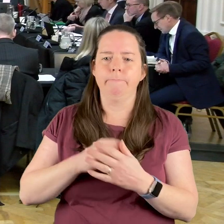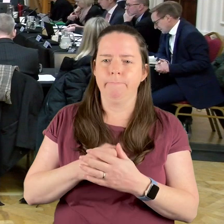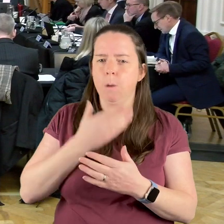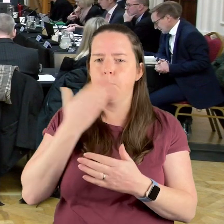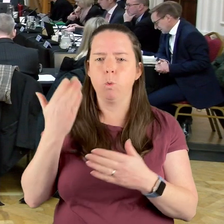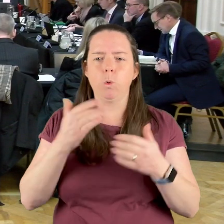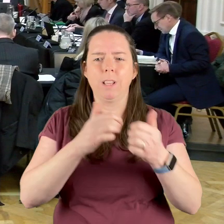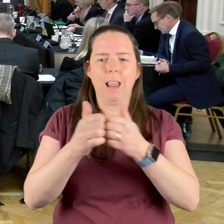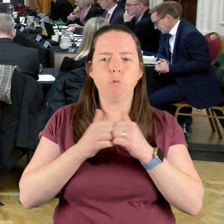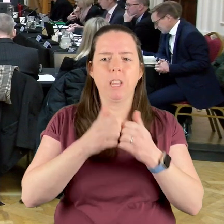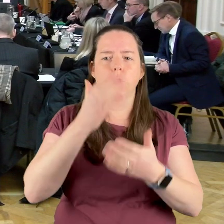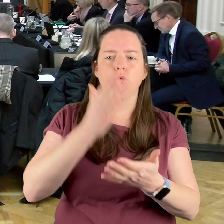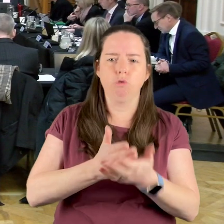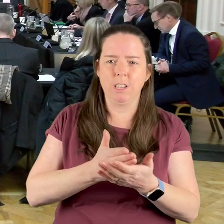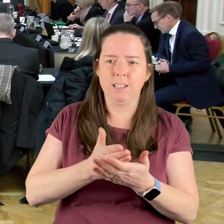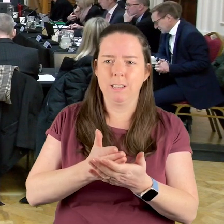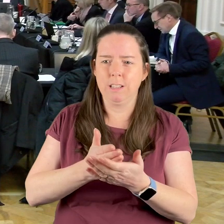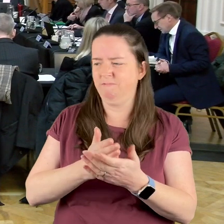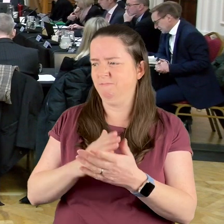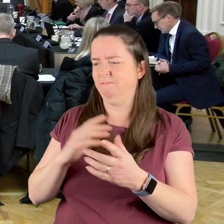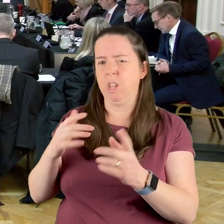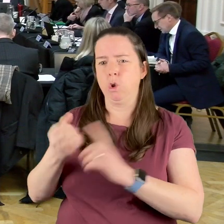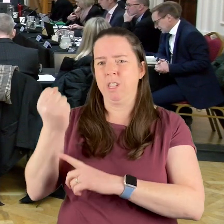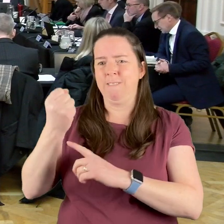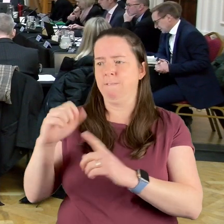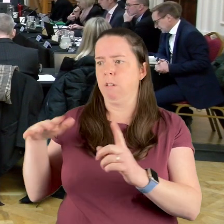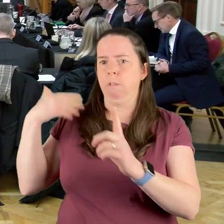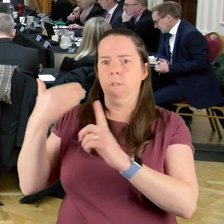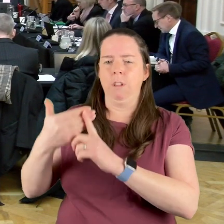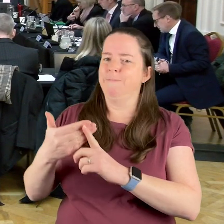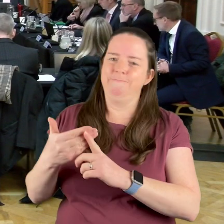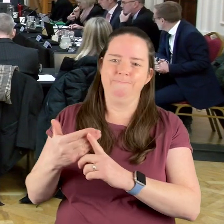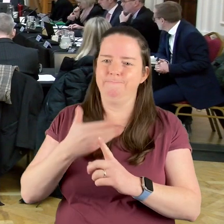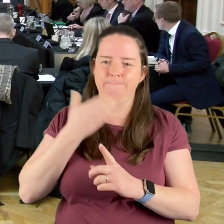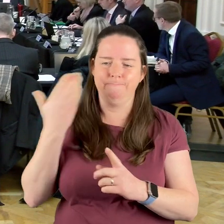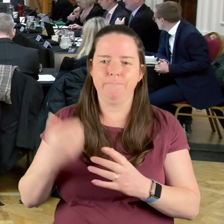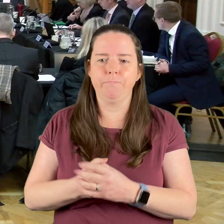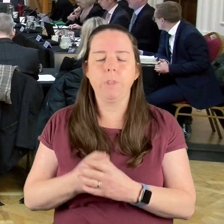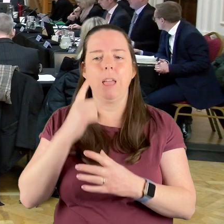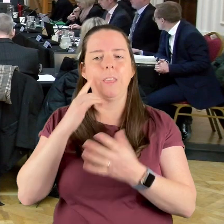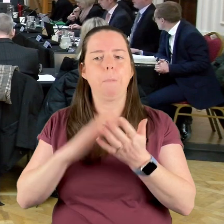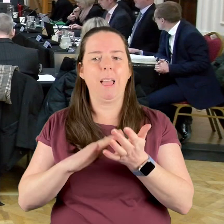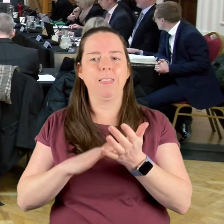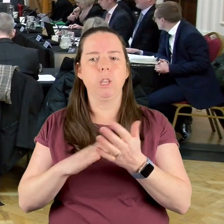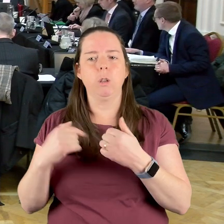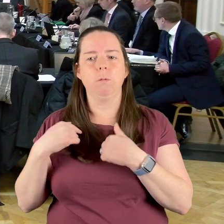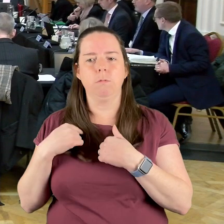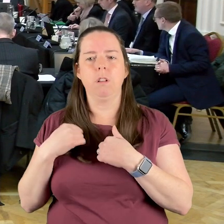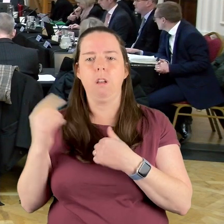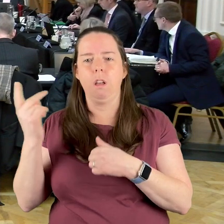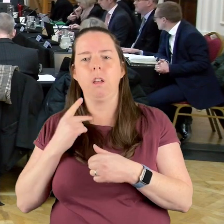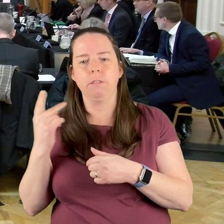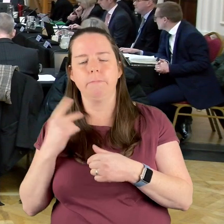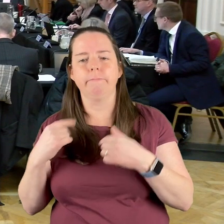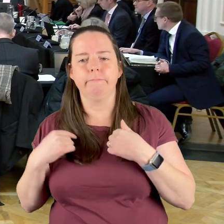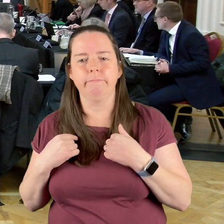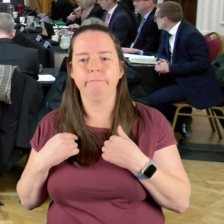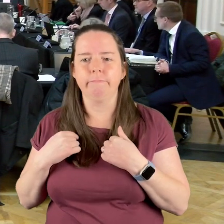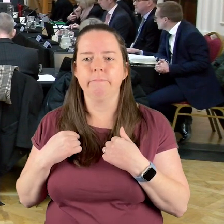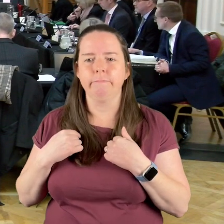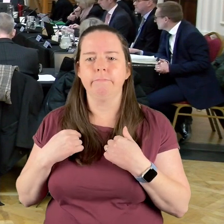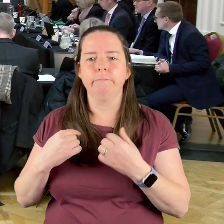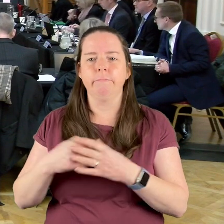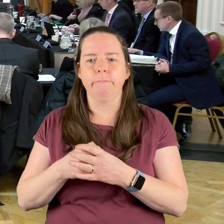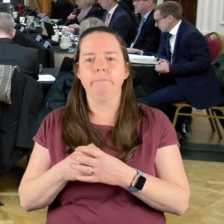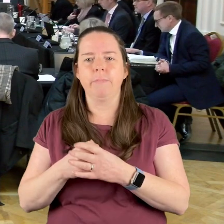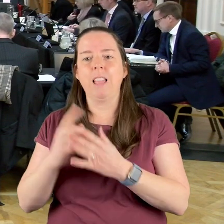collaboration and trust, because without collaboration and trust, actually, we wouldn't have got as far as we have got. And